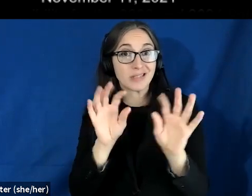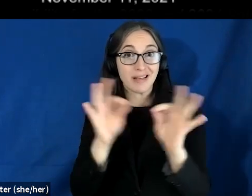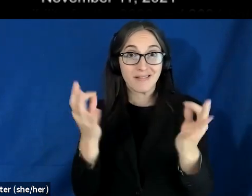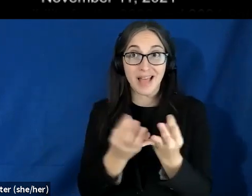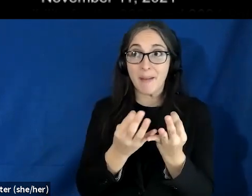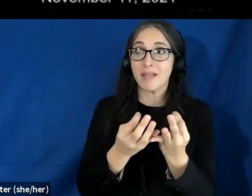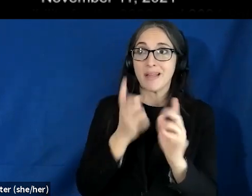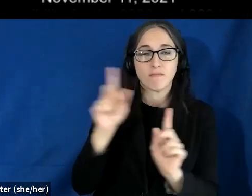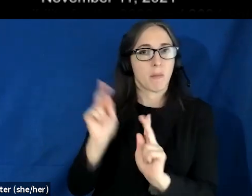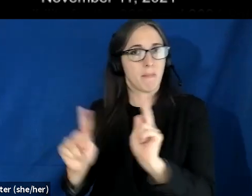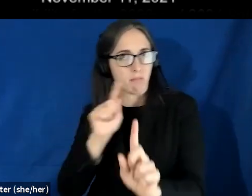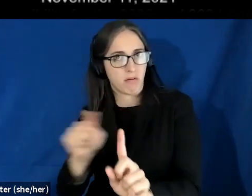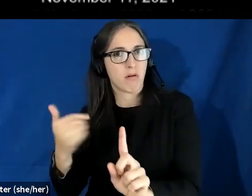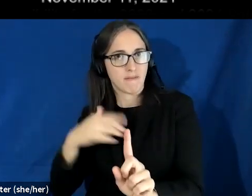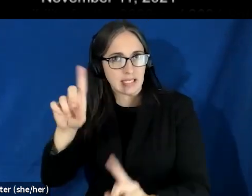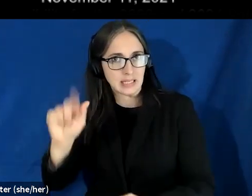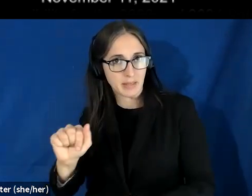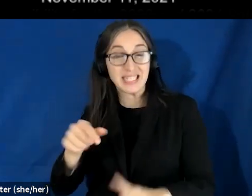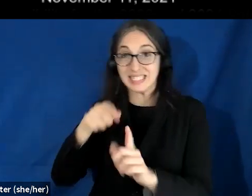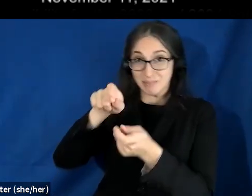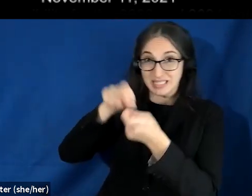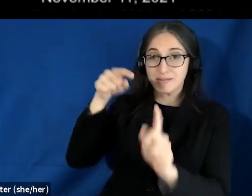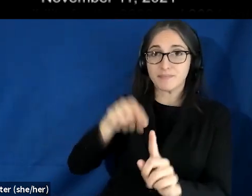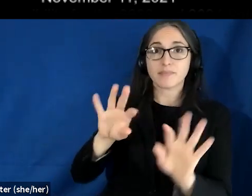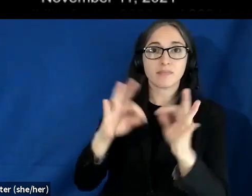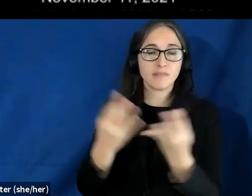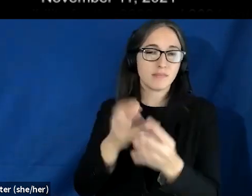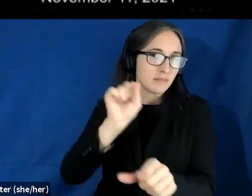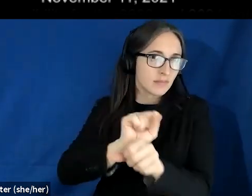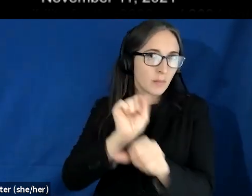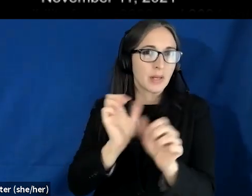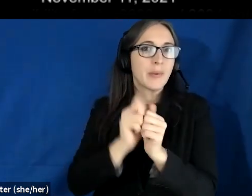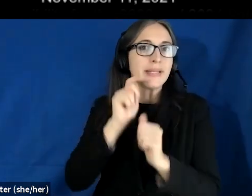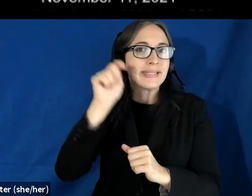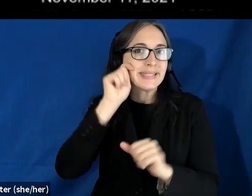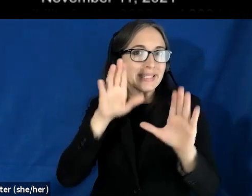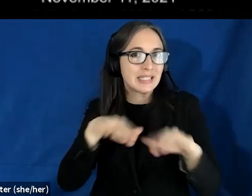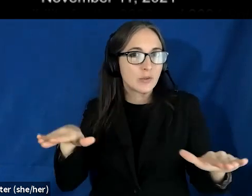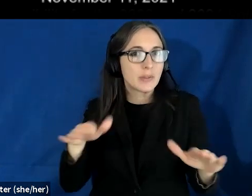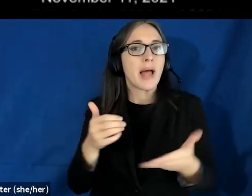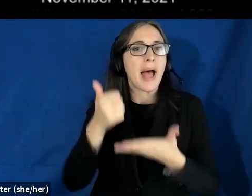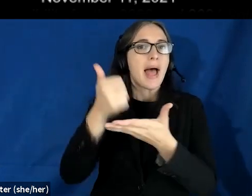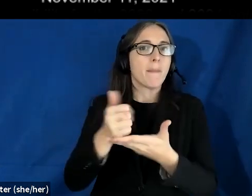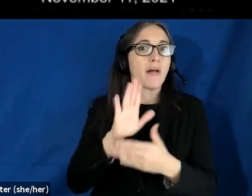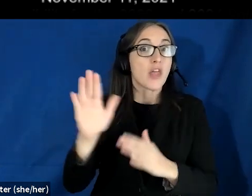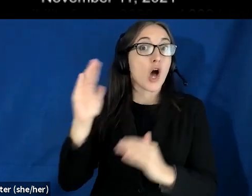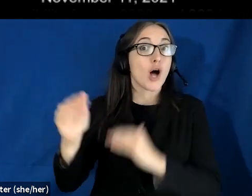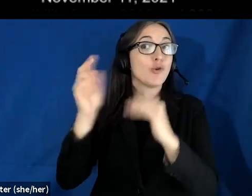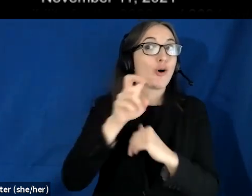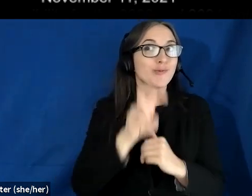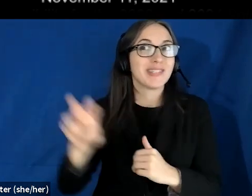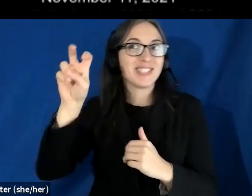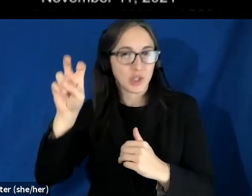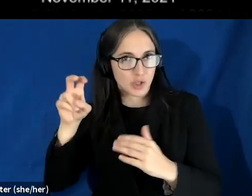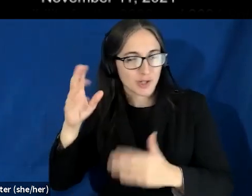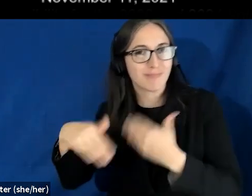disabilities, particularly family members working with their teenage children and helping them transition to adult life. We, of course, have peers